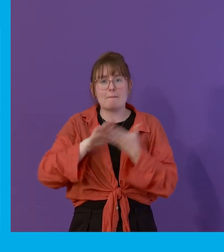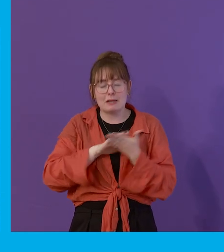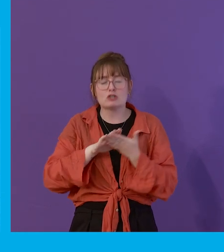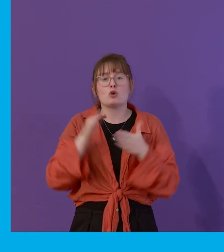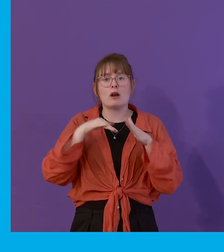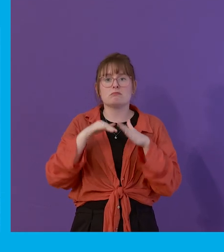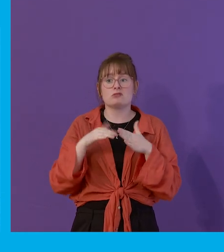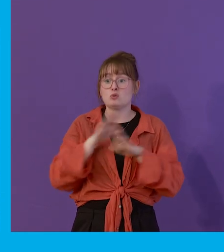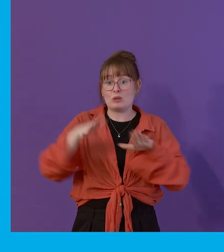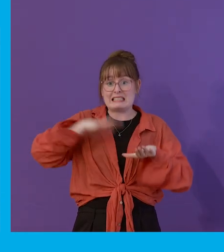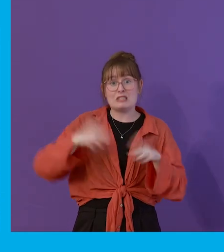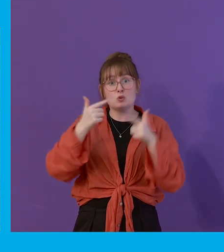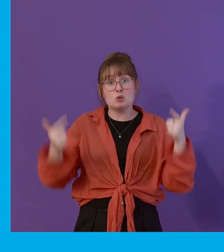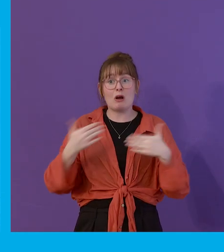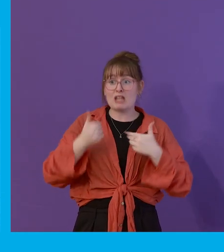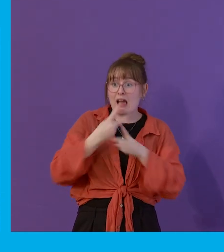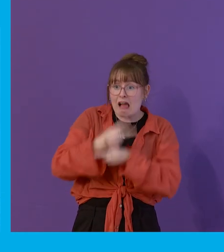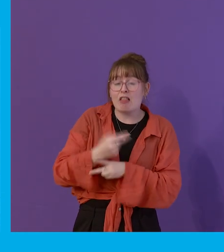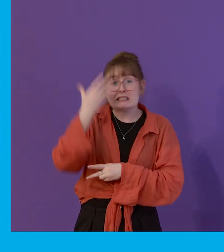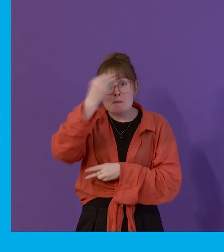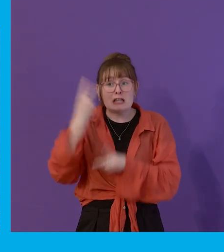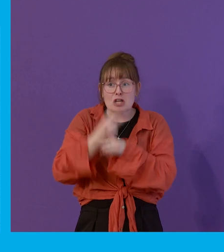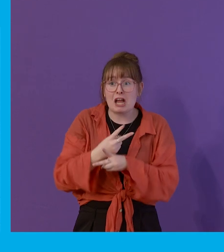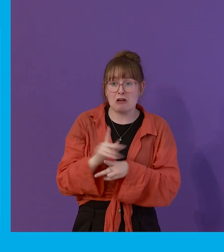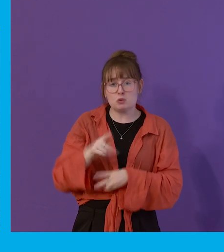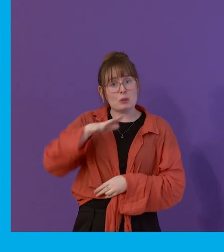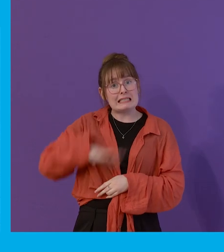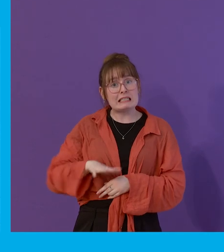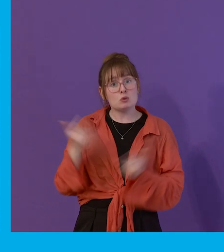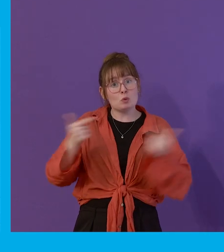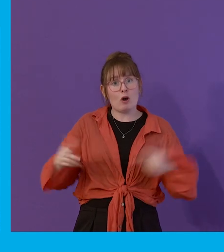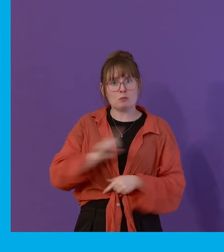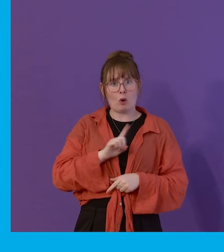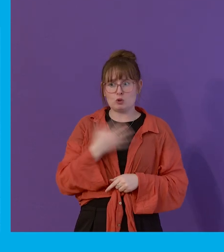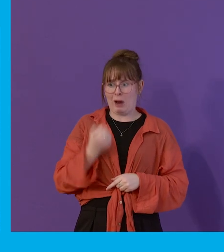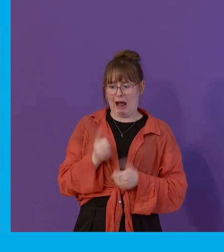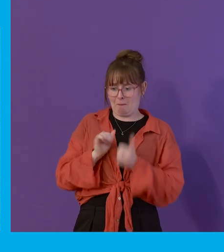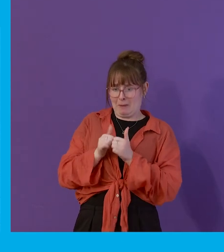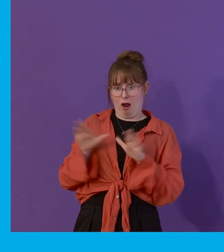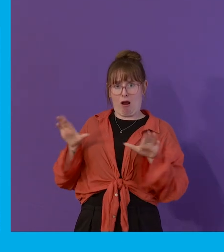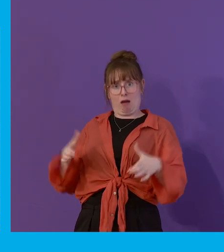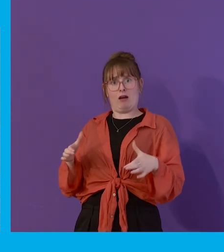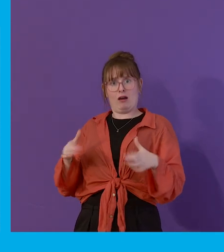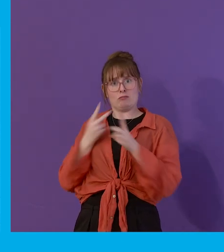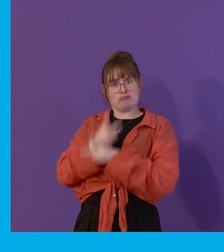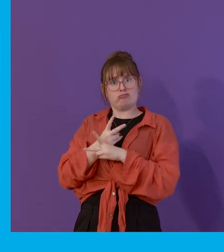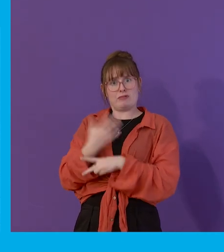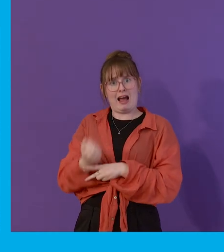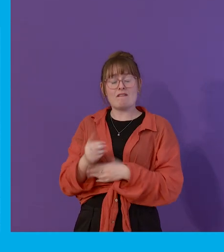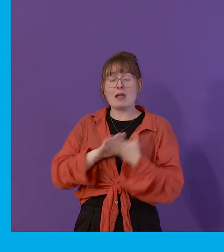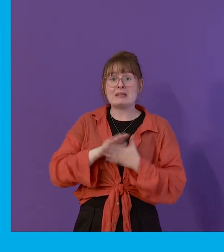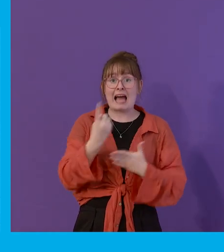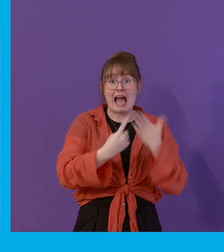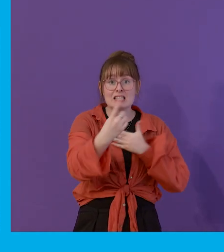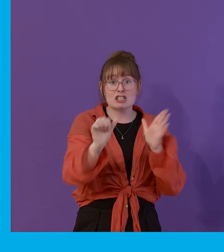health services and dementia care and that kind of thing, because they've got a lot of stimulation, the whole isolation